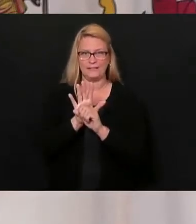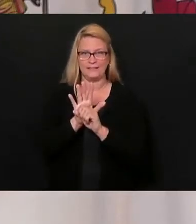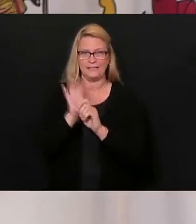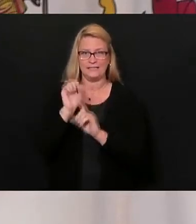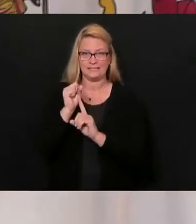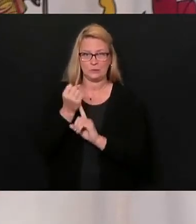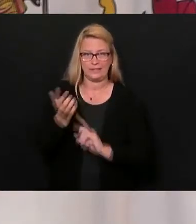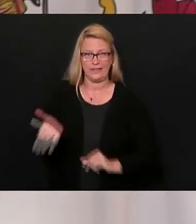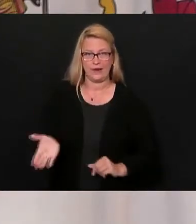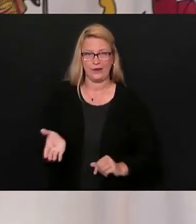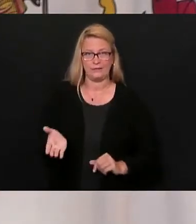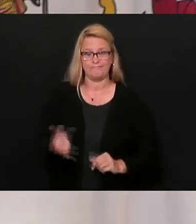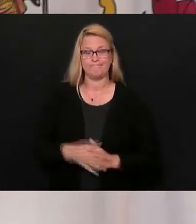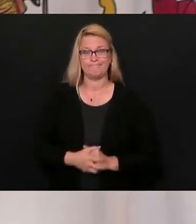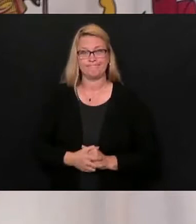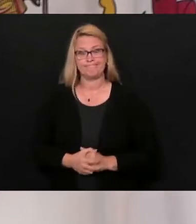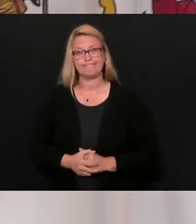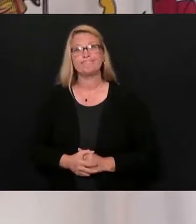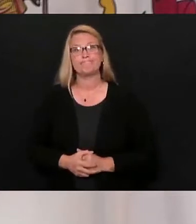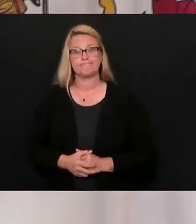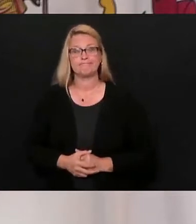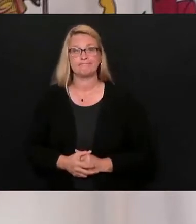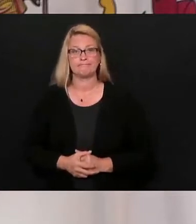Johns Hopkins.